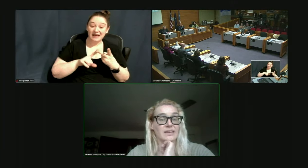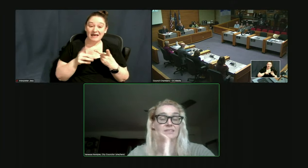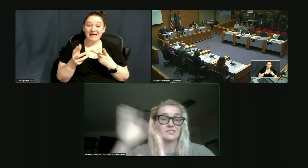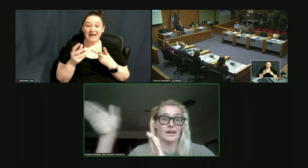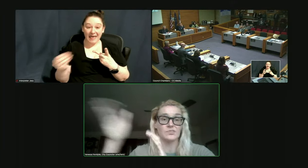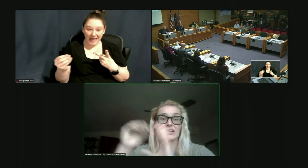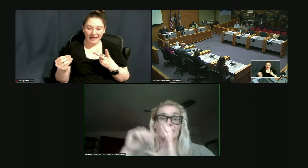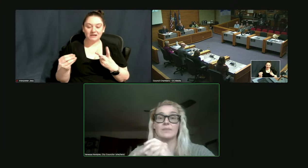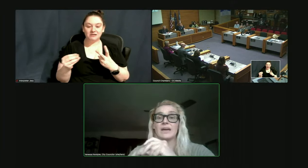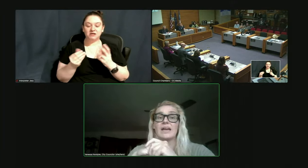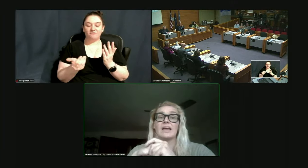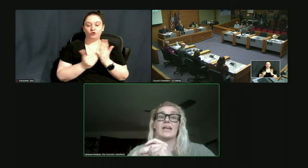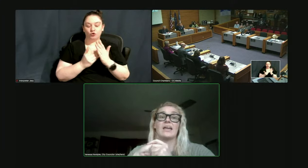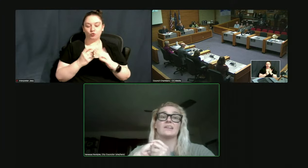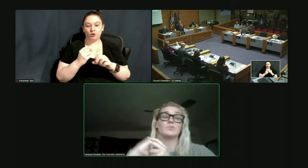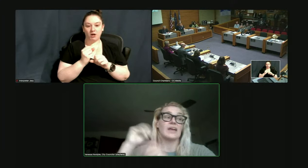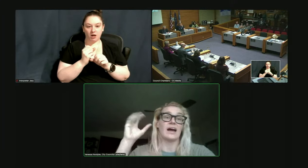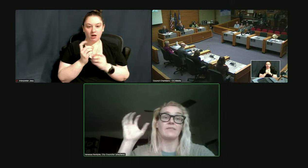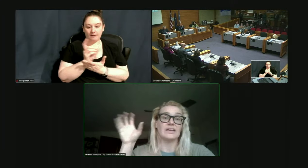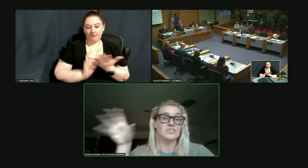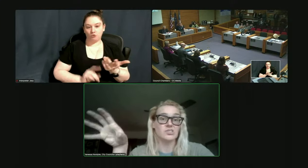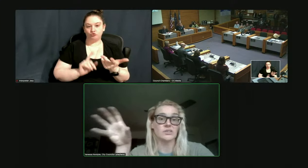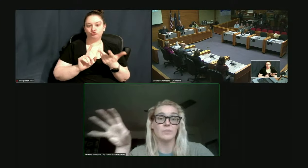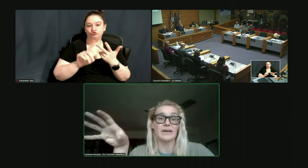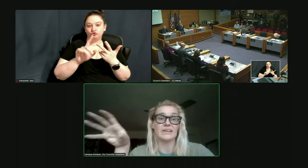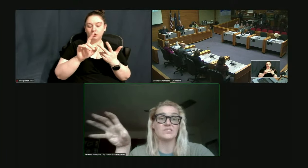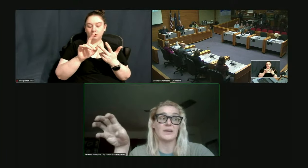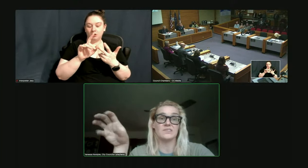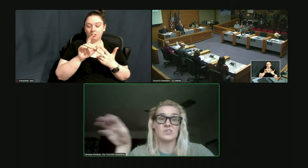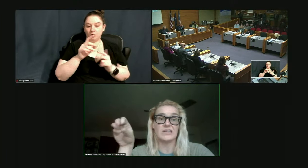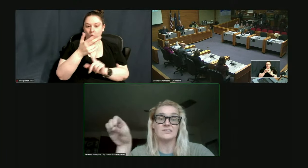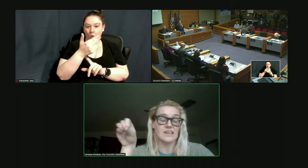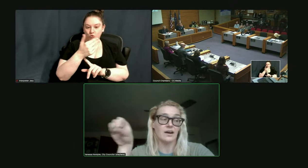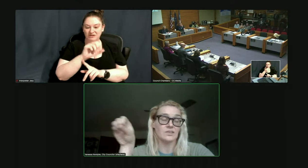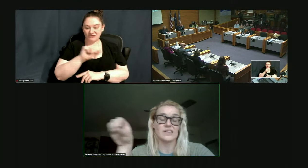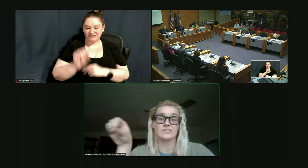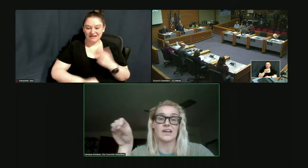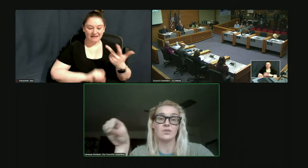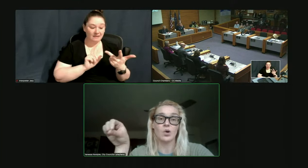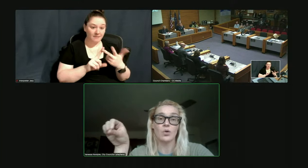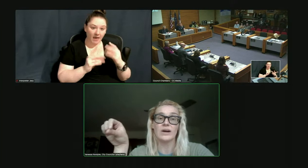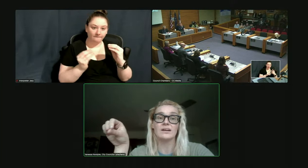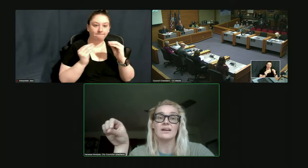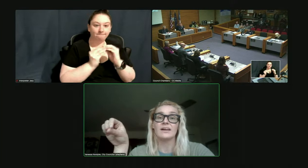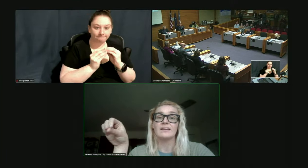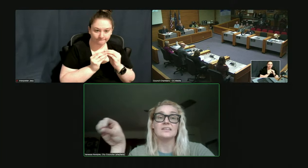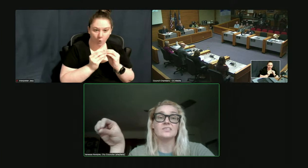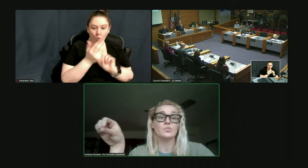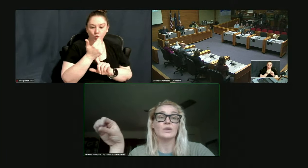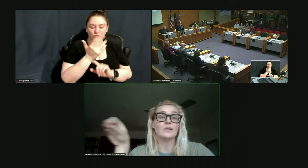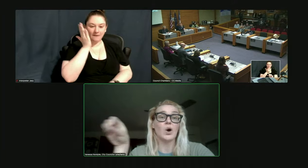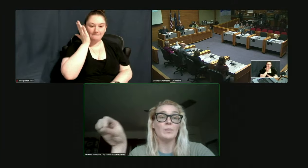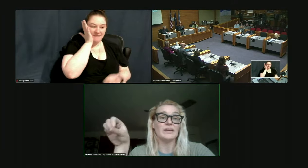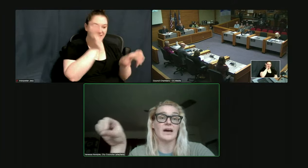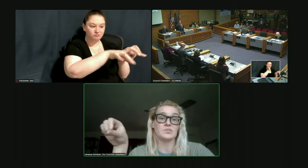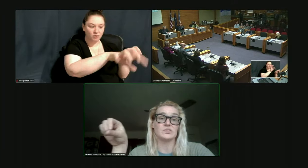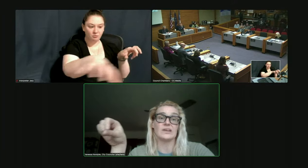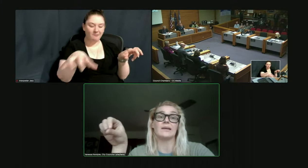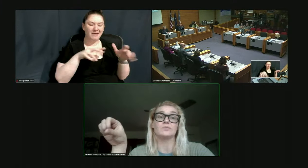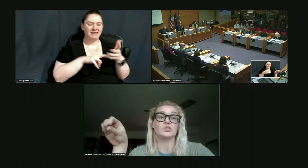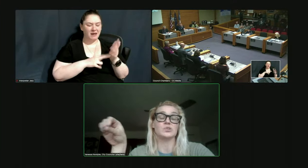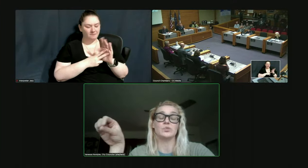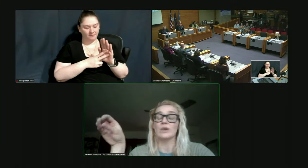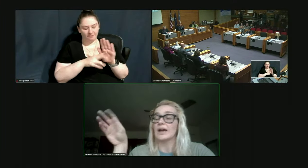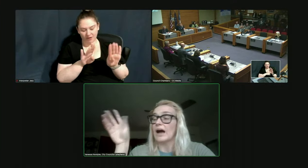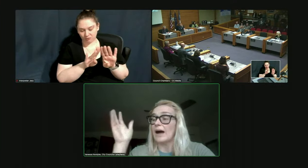Salem in South Salem, and we have additional bed space in our downtown core, this will open up